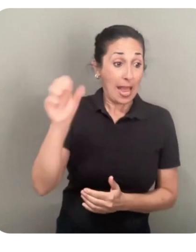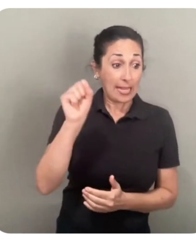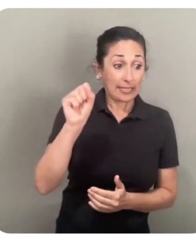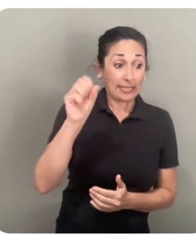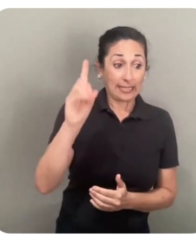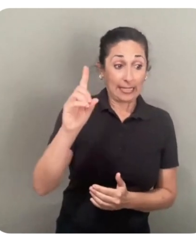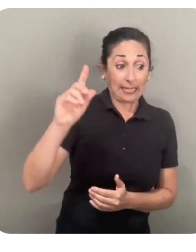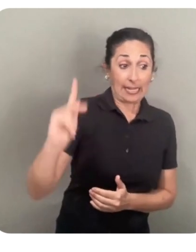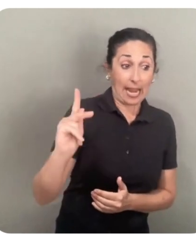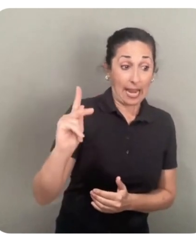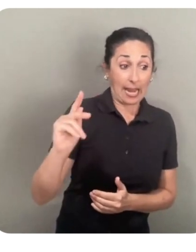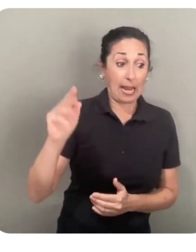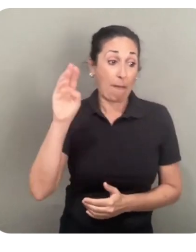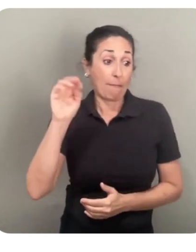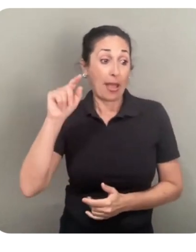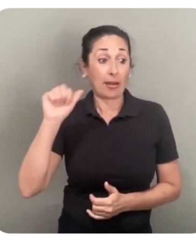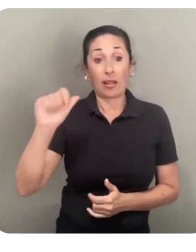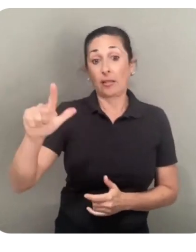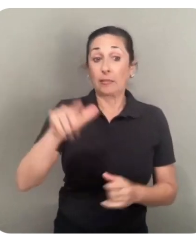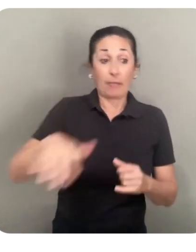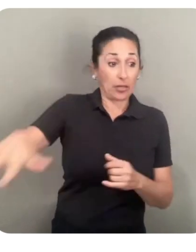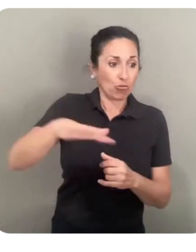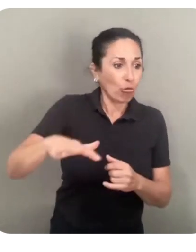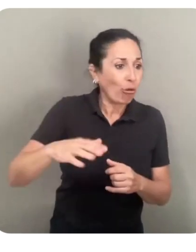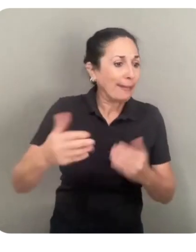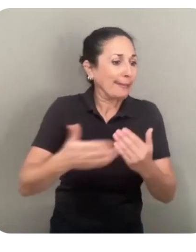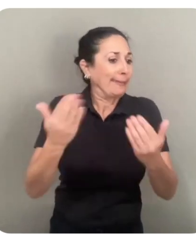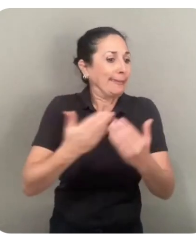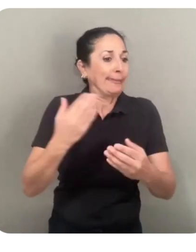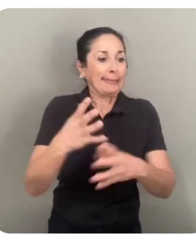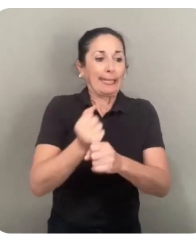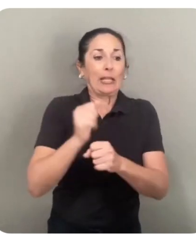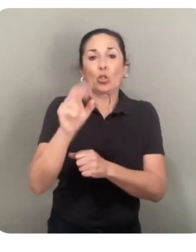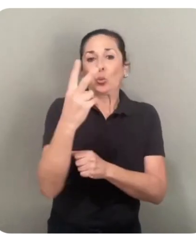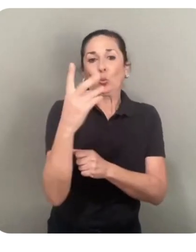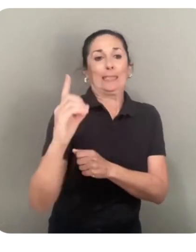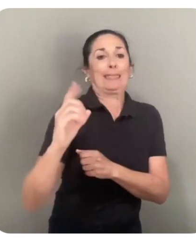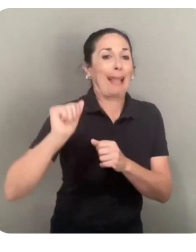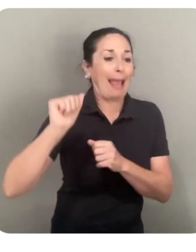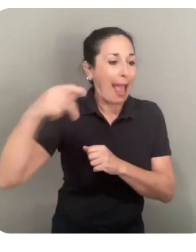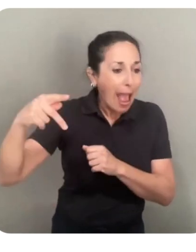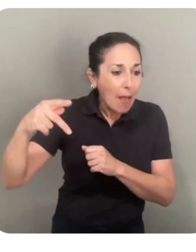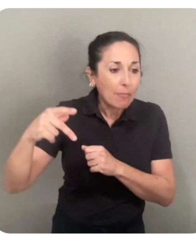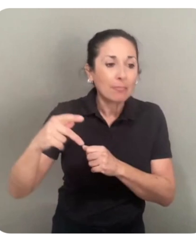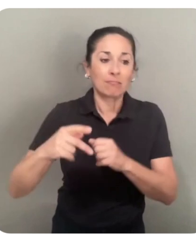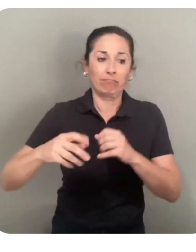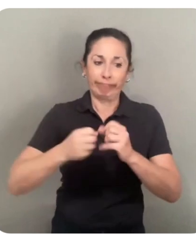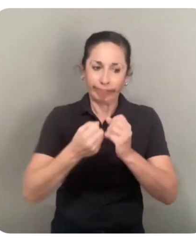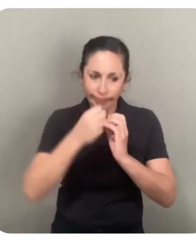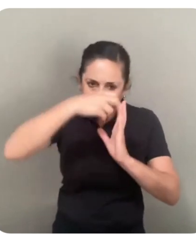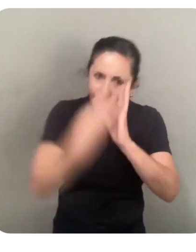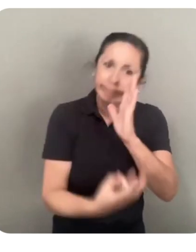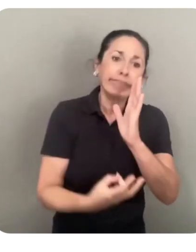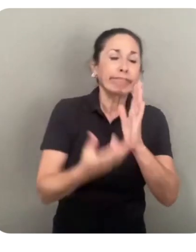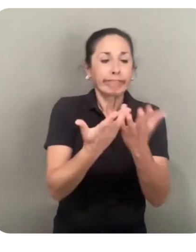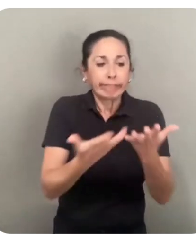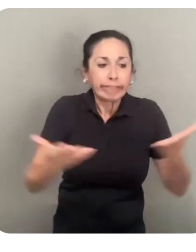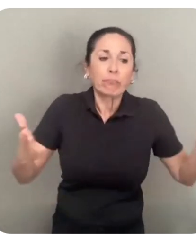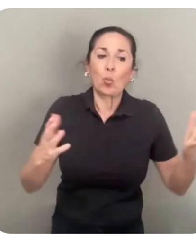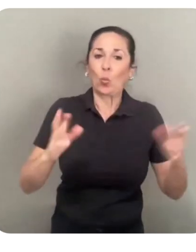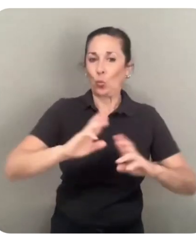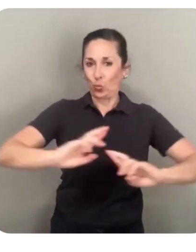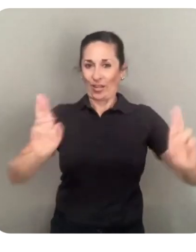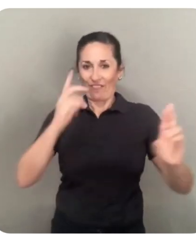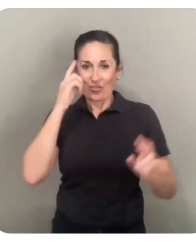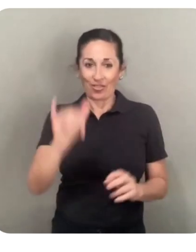can easily take your 2D apps and extend them, adding immersive features whenever you're ready for it. This